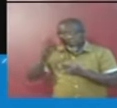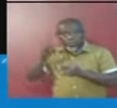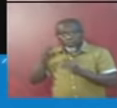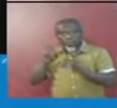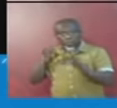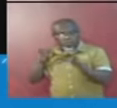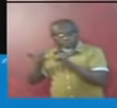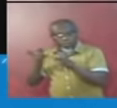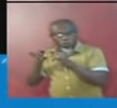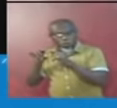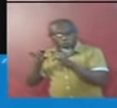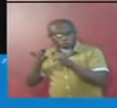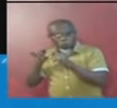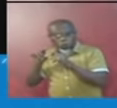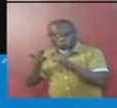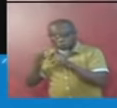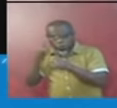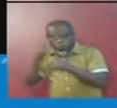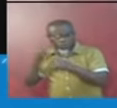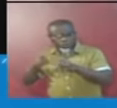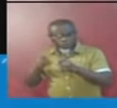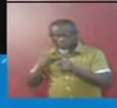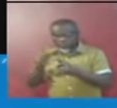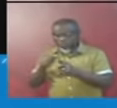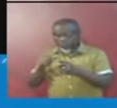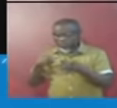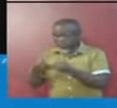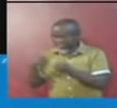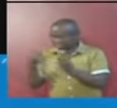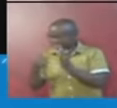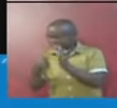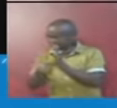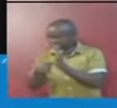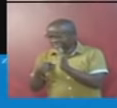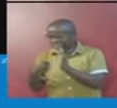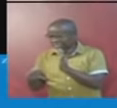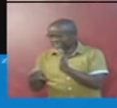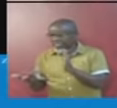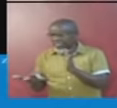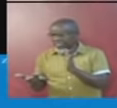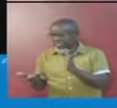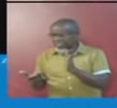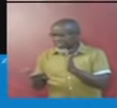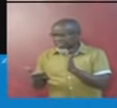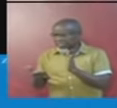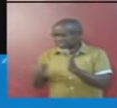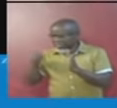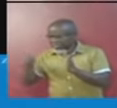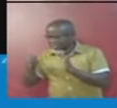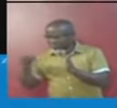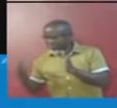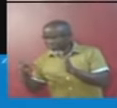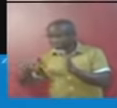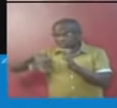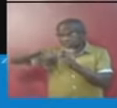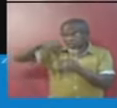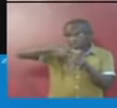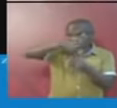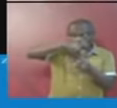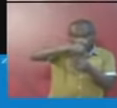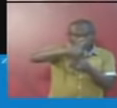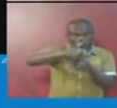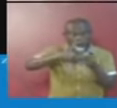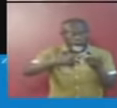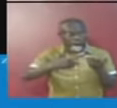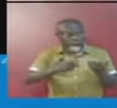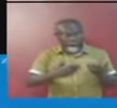reports that they go out and they don't self-isolate. That is an issue. I don't know if you know about it and if you're